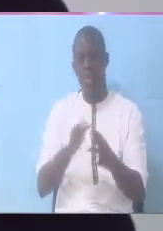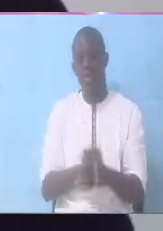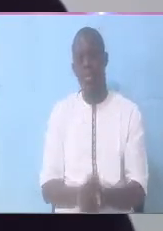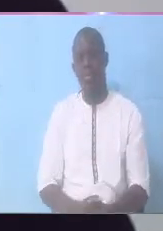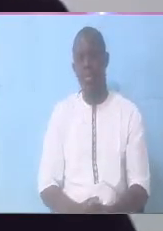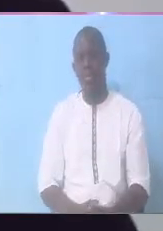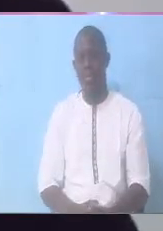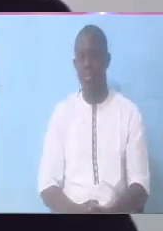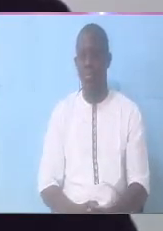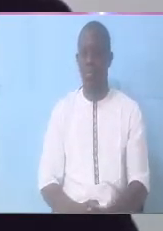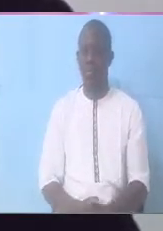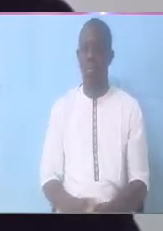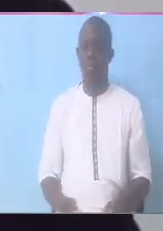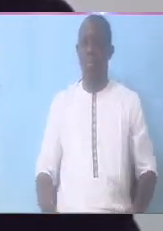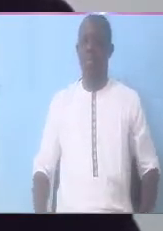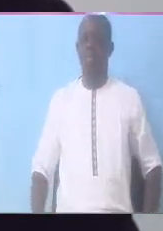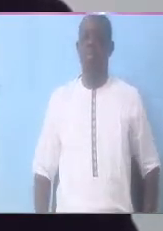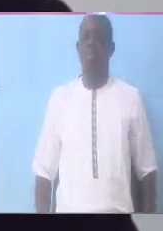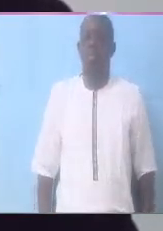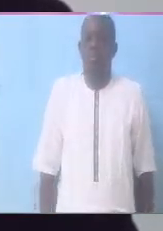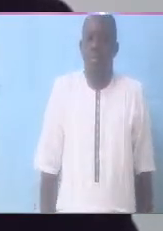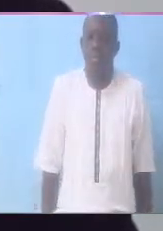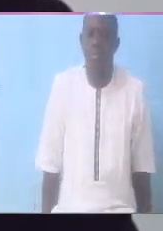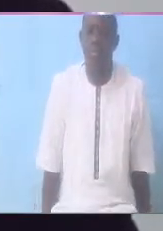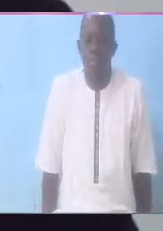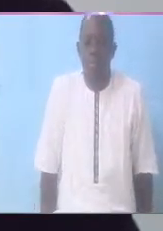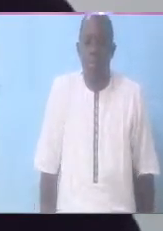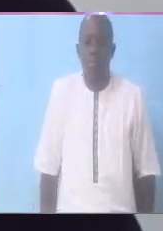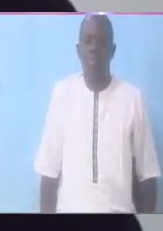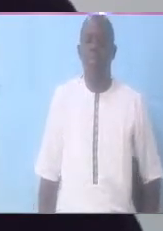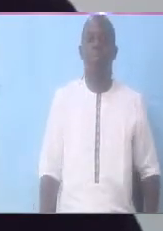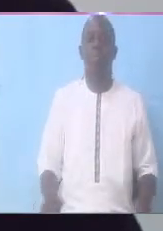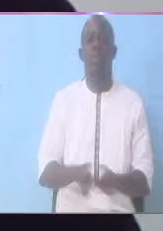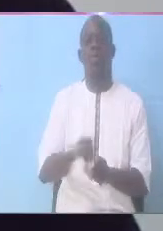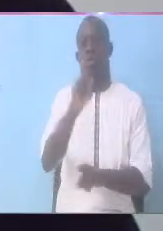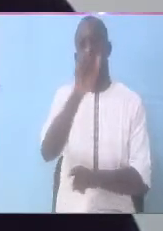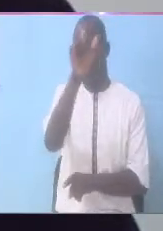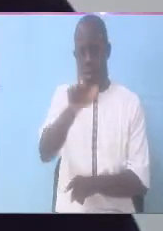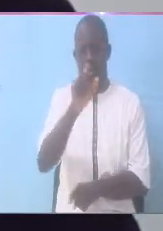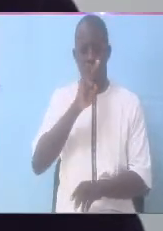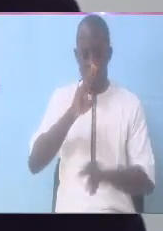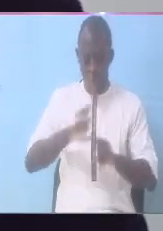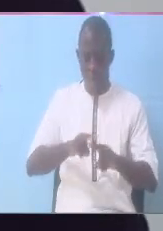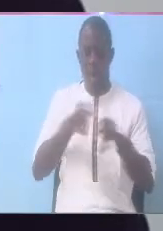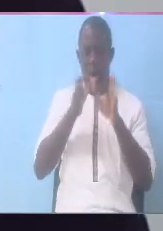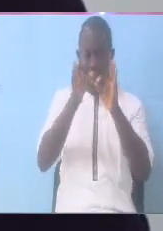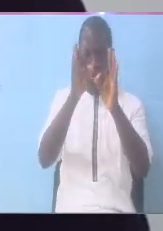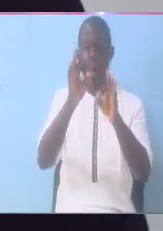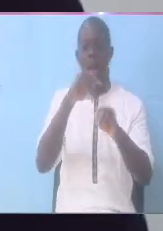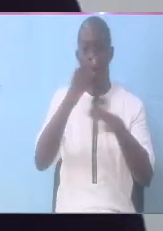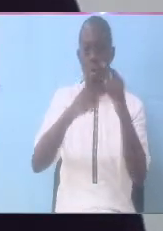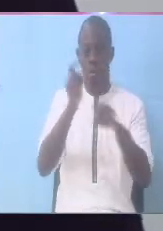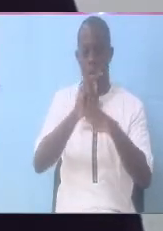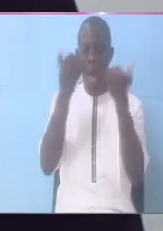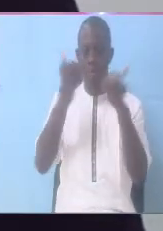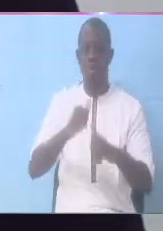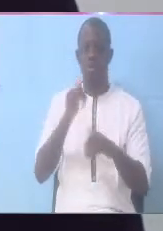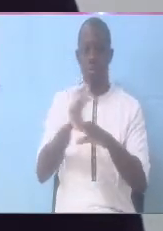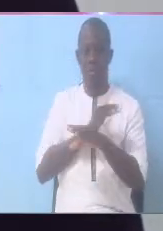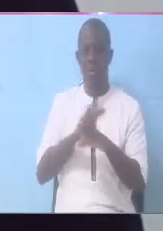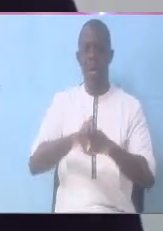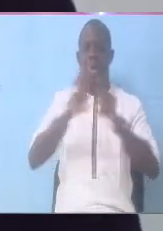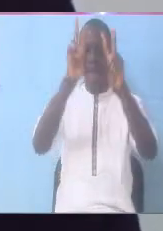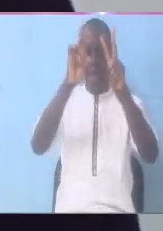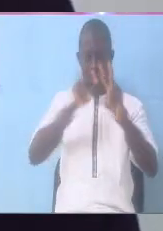now? You are the one testifying. I'm not the one giving evidence. I am giving it to you back because I